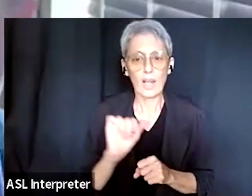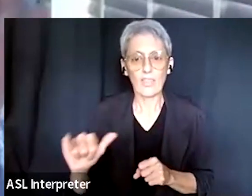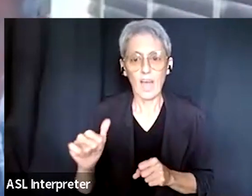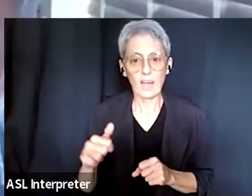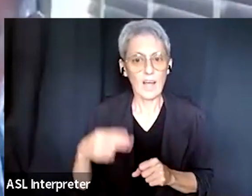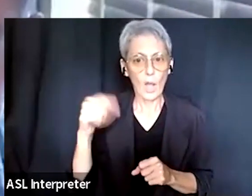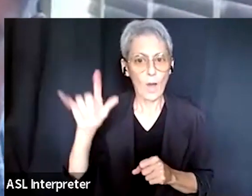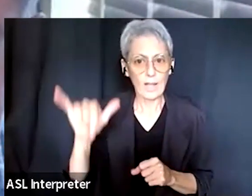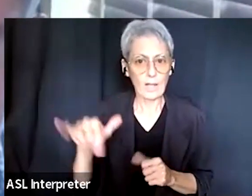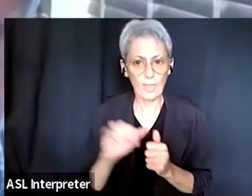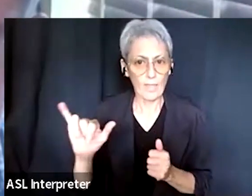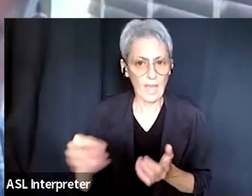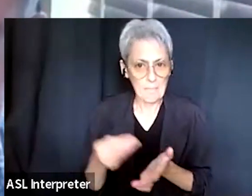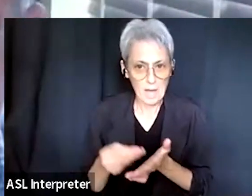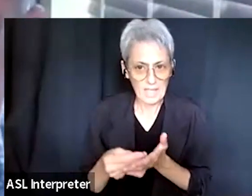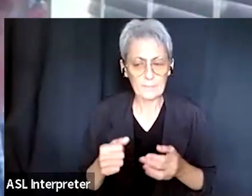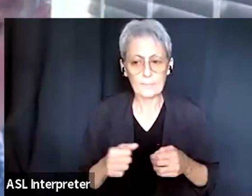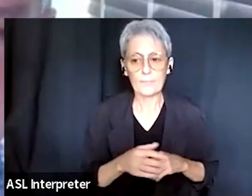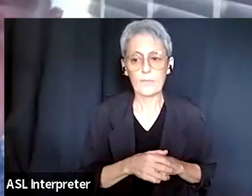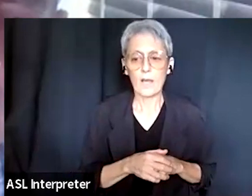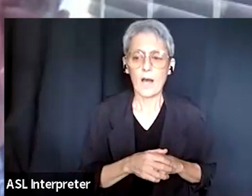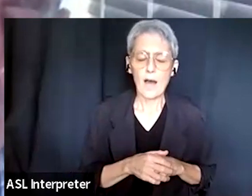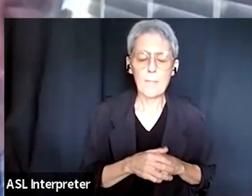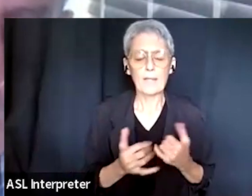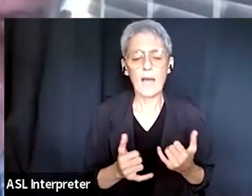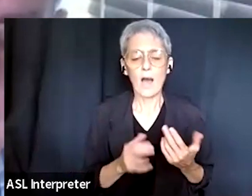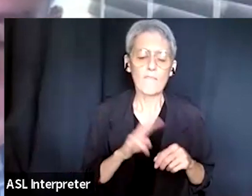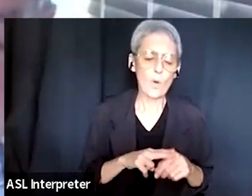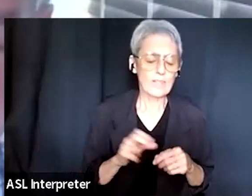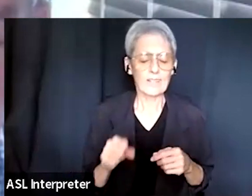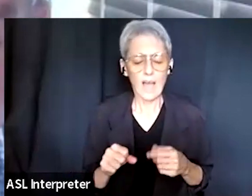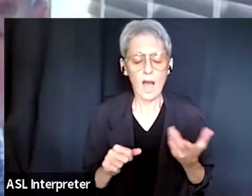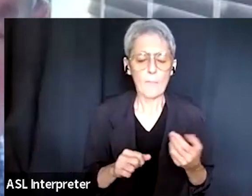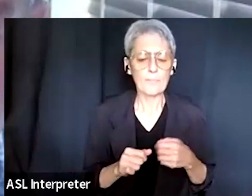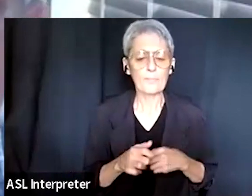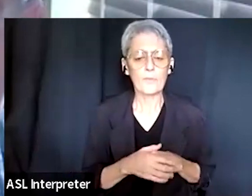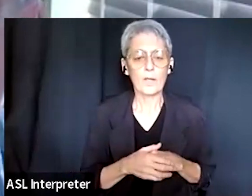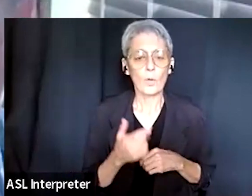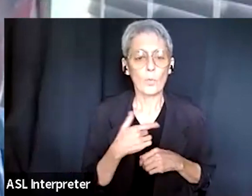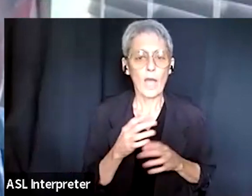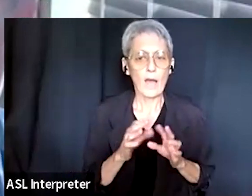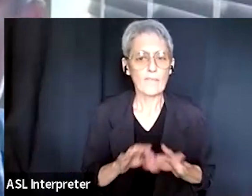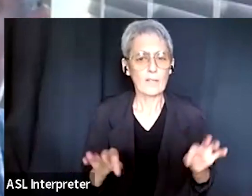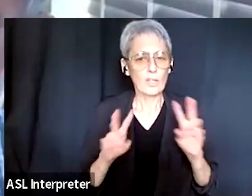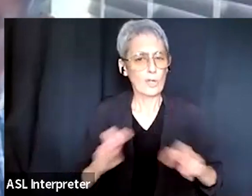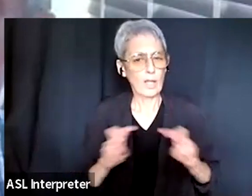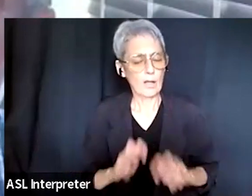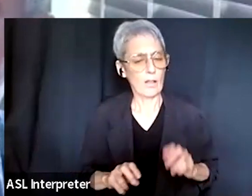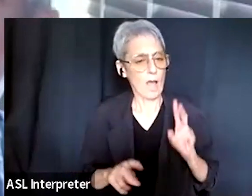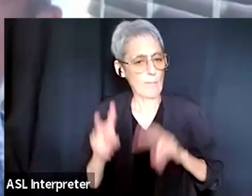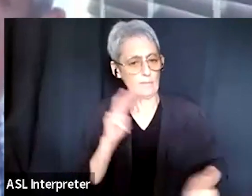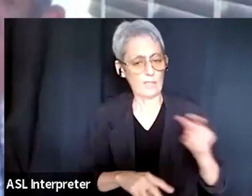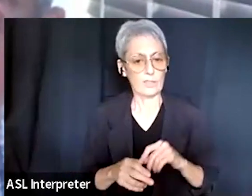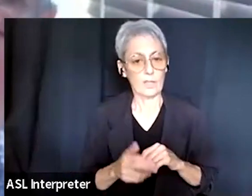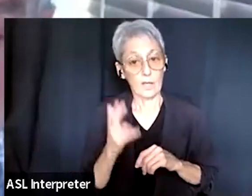that. Now, of course, yeah, we have some critical observations, funnily enough, and